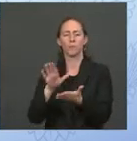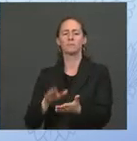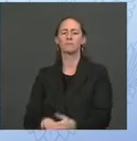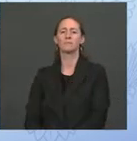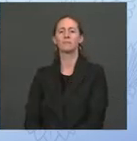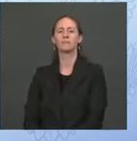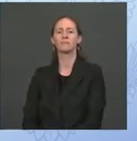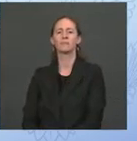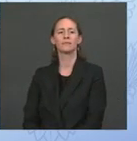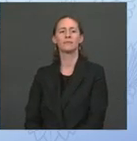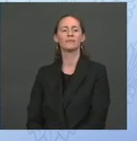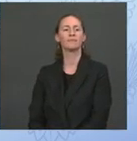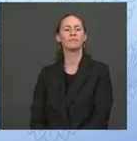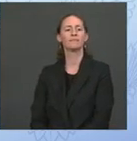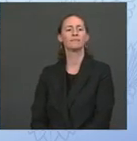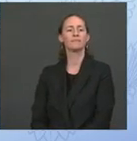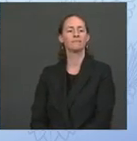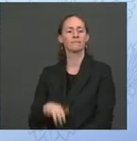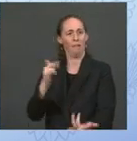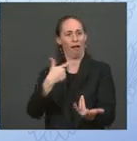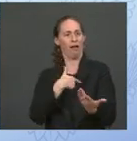It's nice to get this feedback.